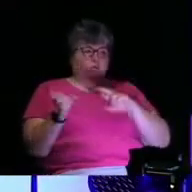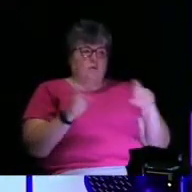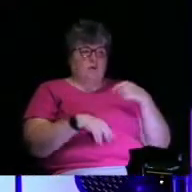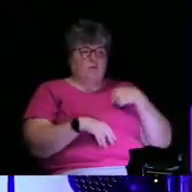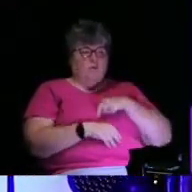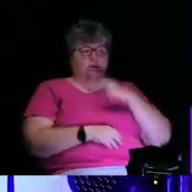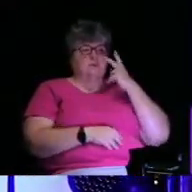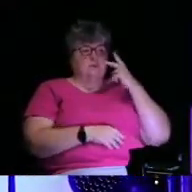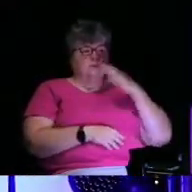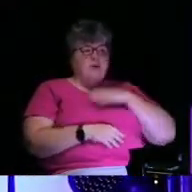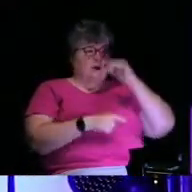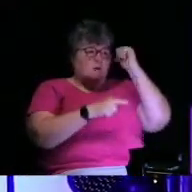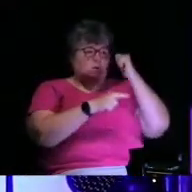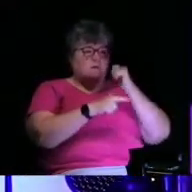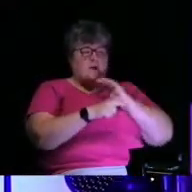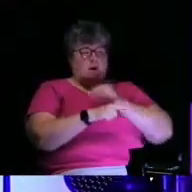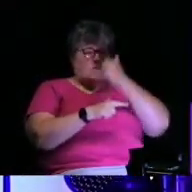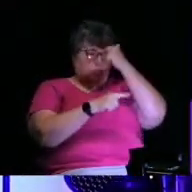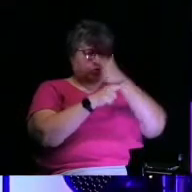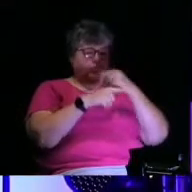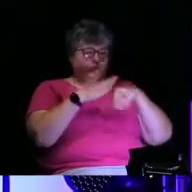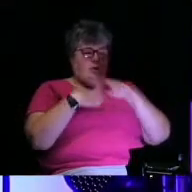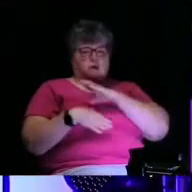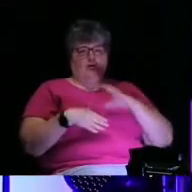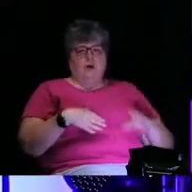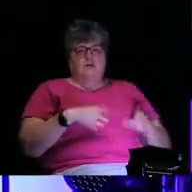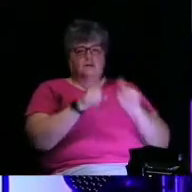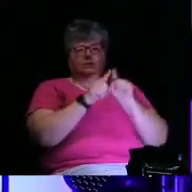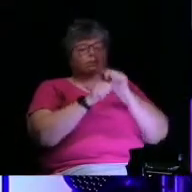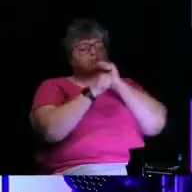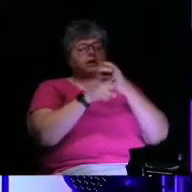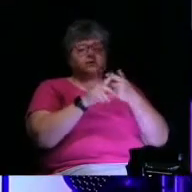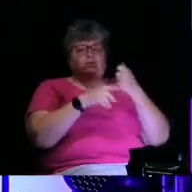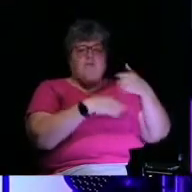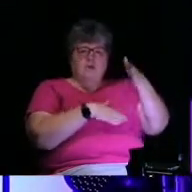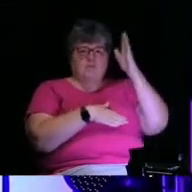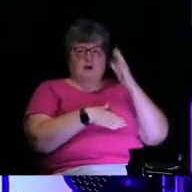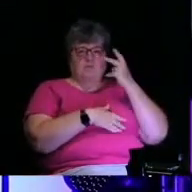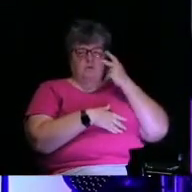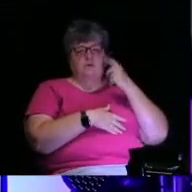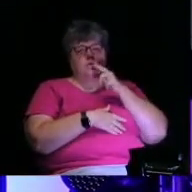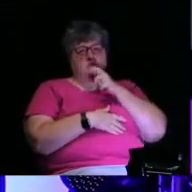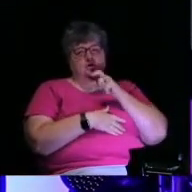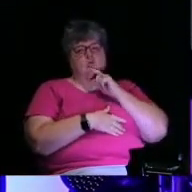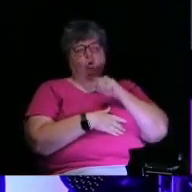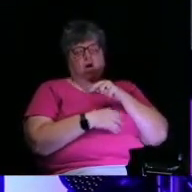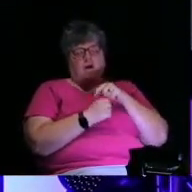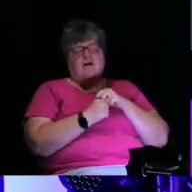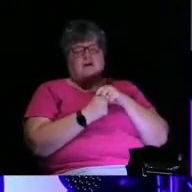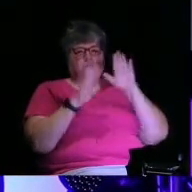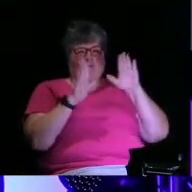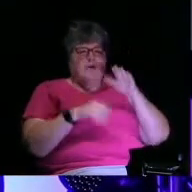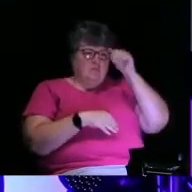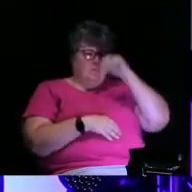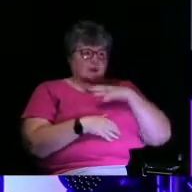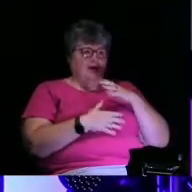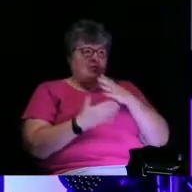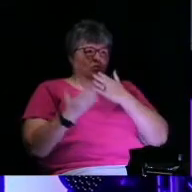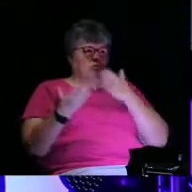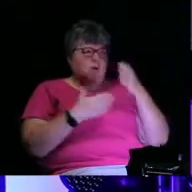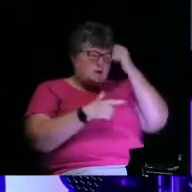our brother in Christ. All right? We see you as just a blessing from God, all right? And we see you for who you are, man. You're an incredible man of God. He brought his friend here, Brother